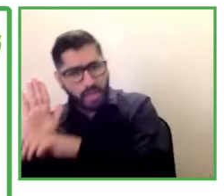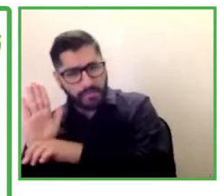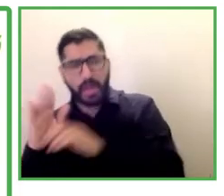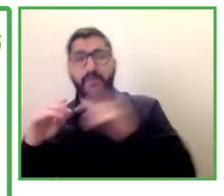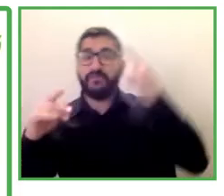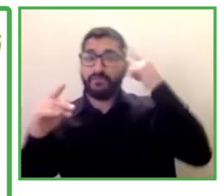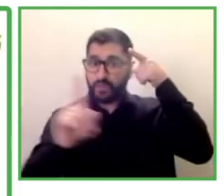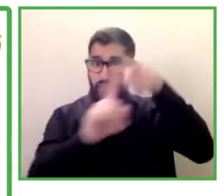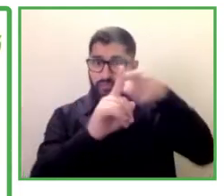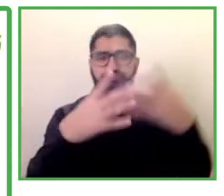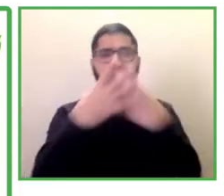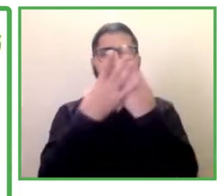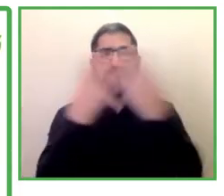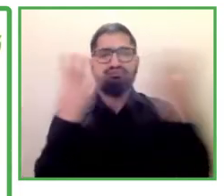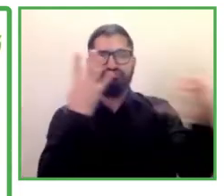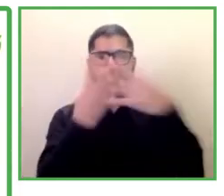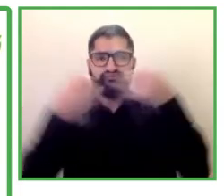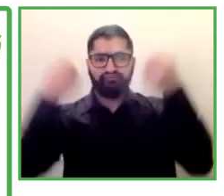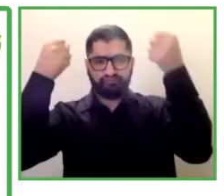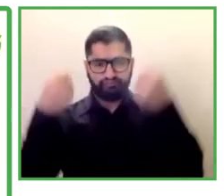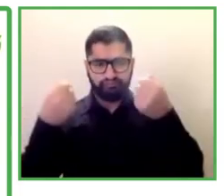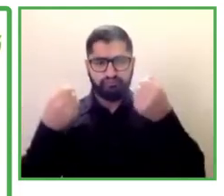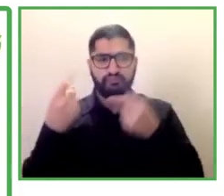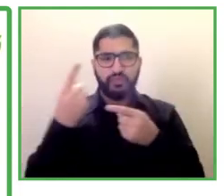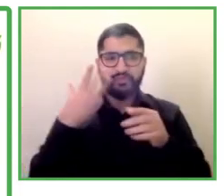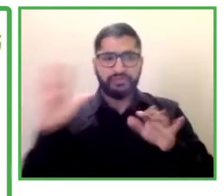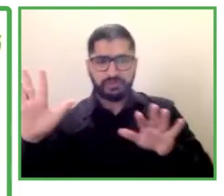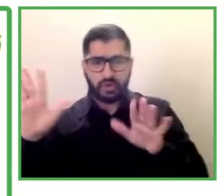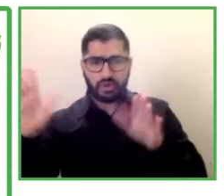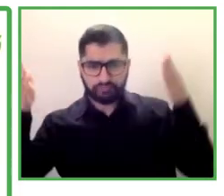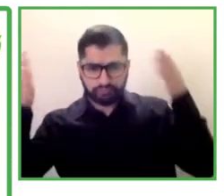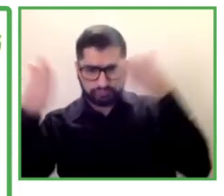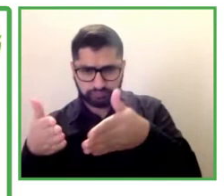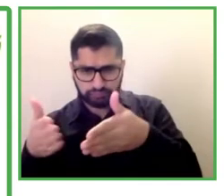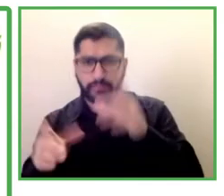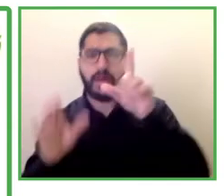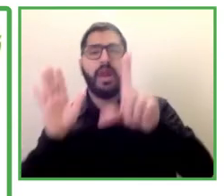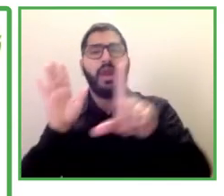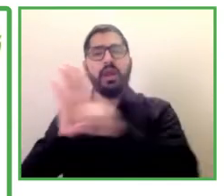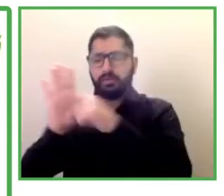countries, the people with intellectual disabilities that commit crimes,